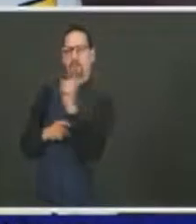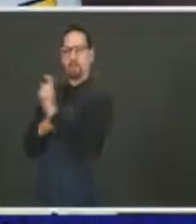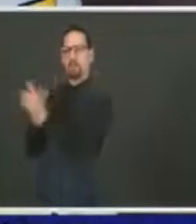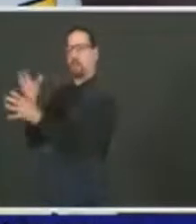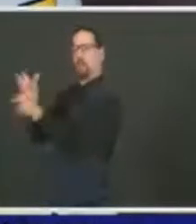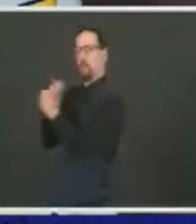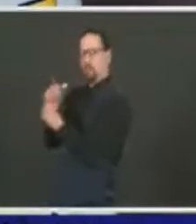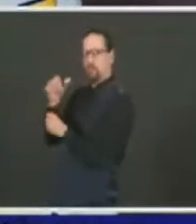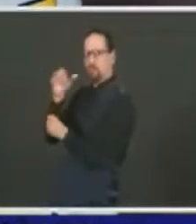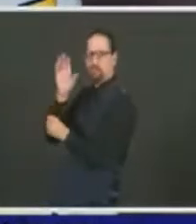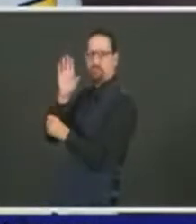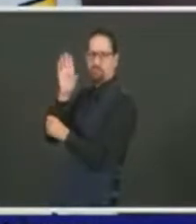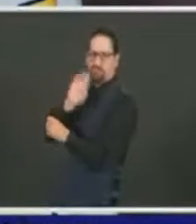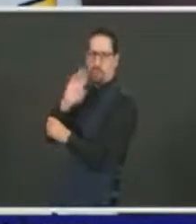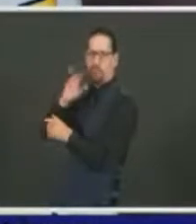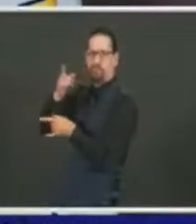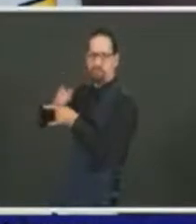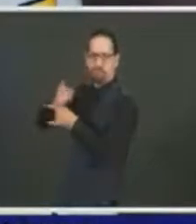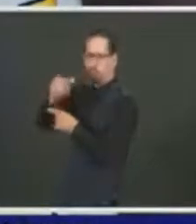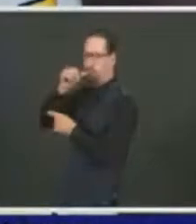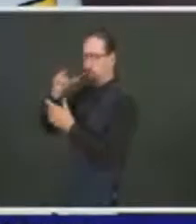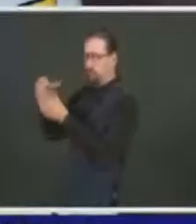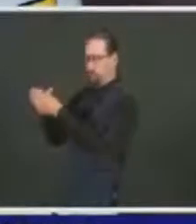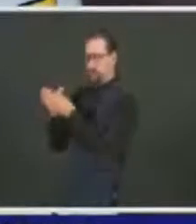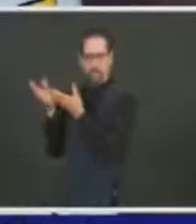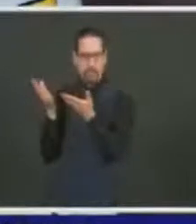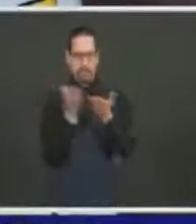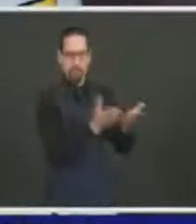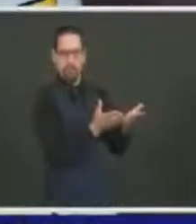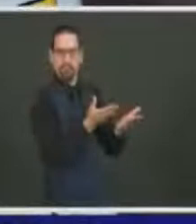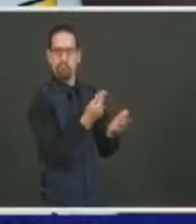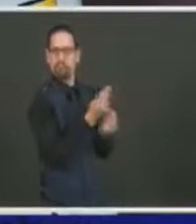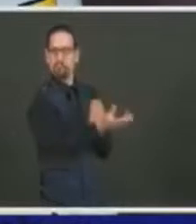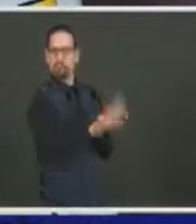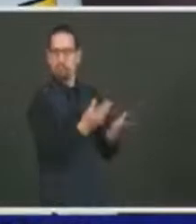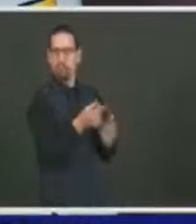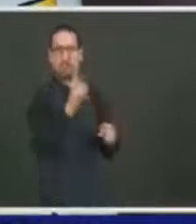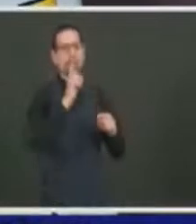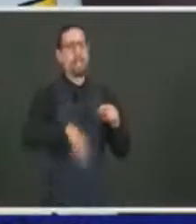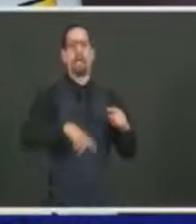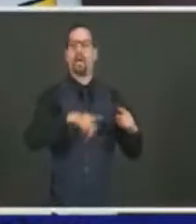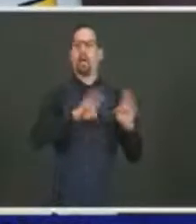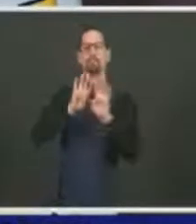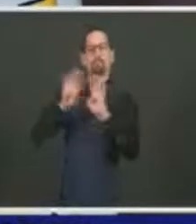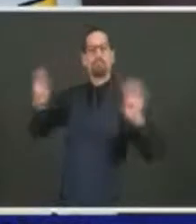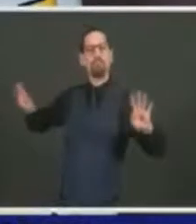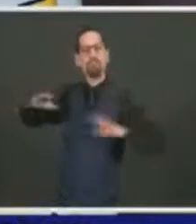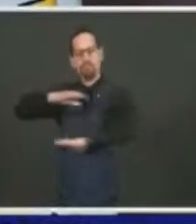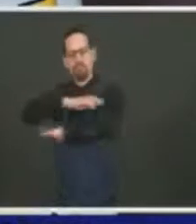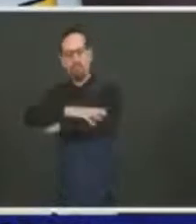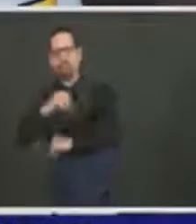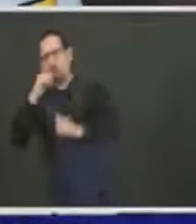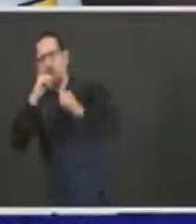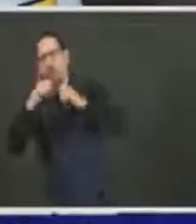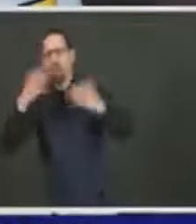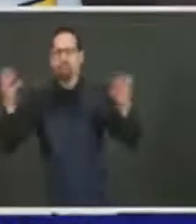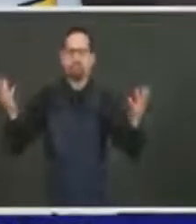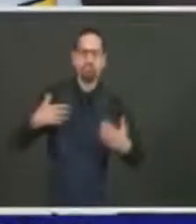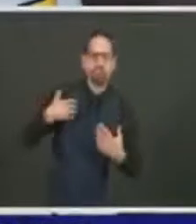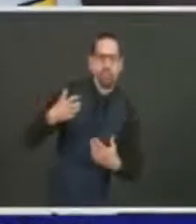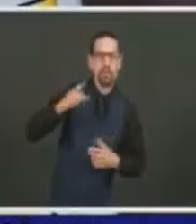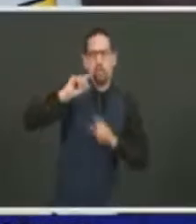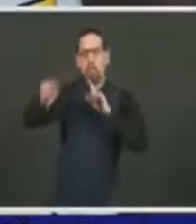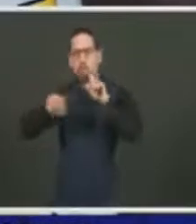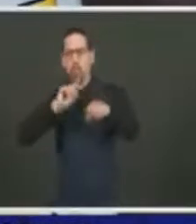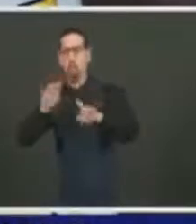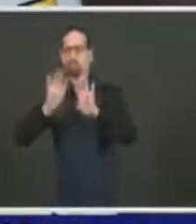And truthfully, if I decided to relax that, it is almost certain that we'd be doing what every other state is doing, and